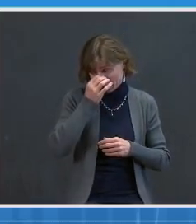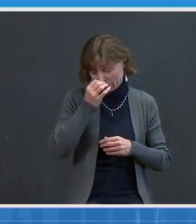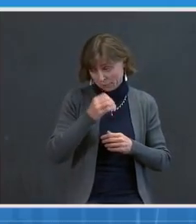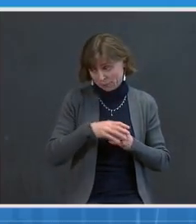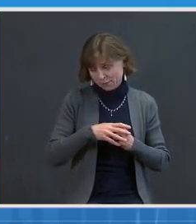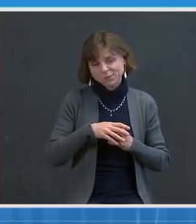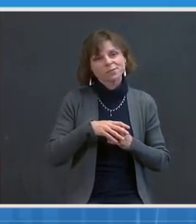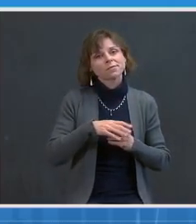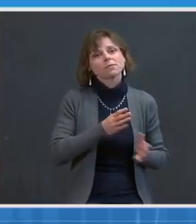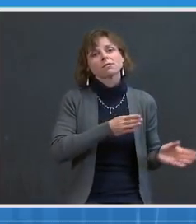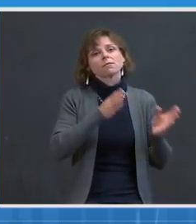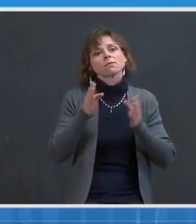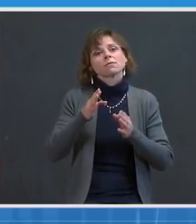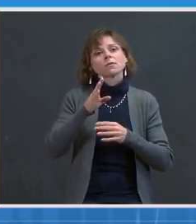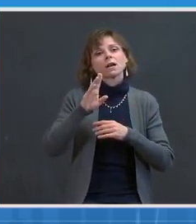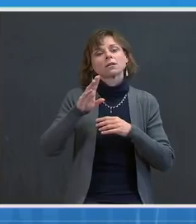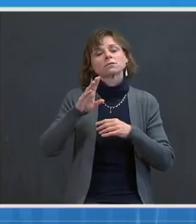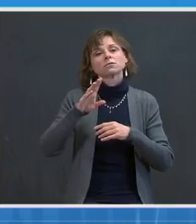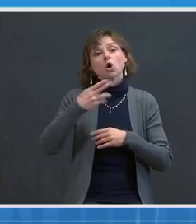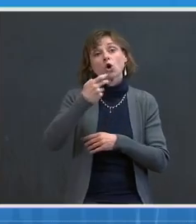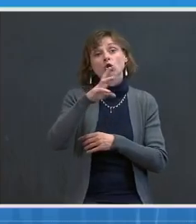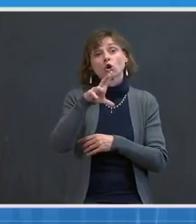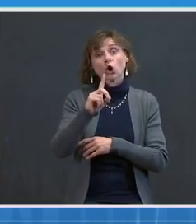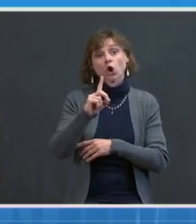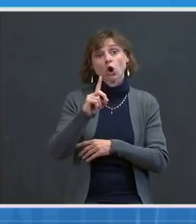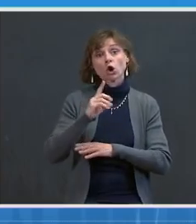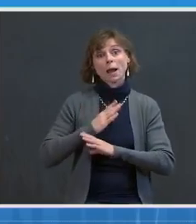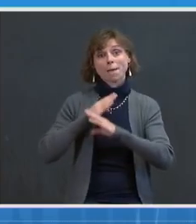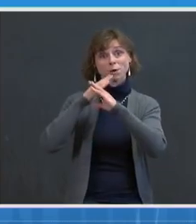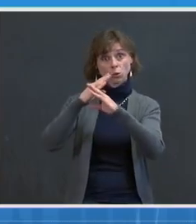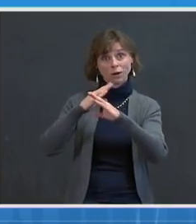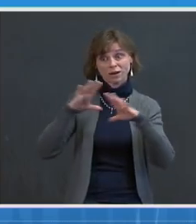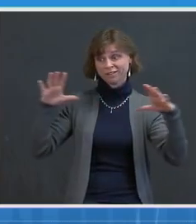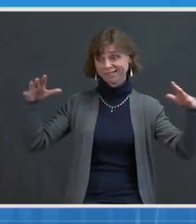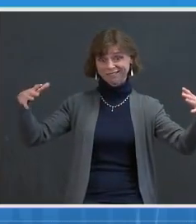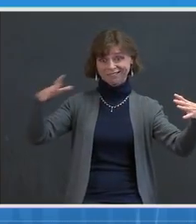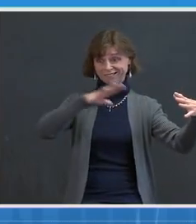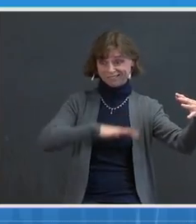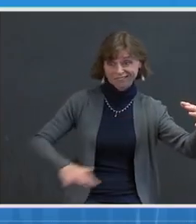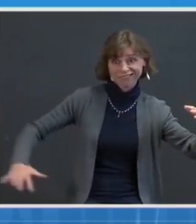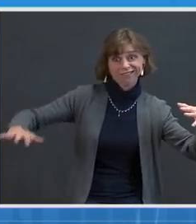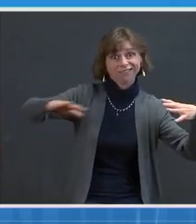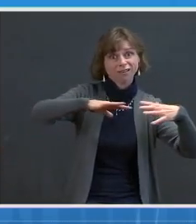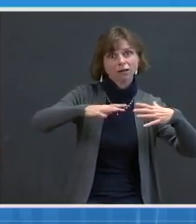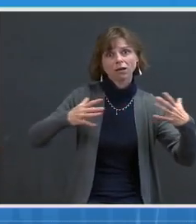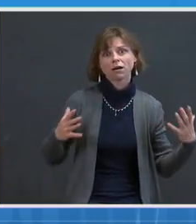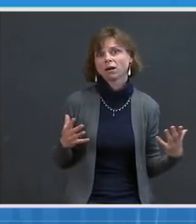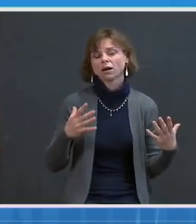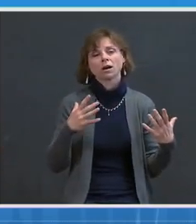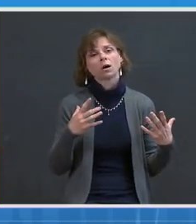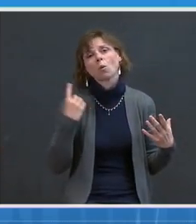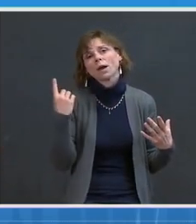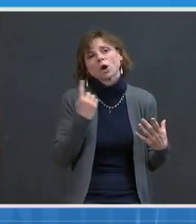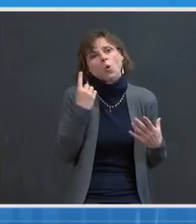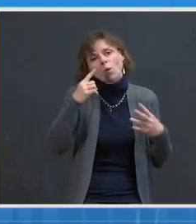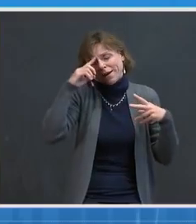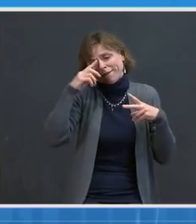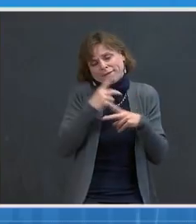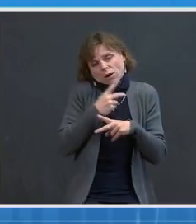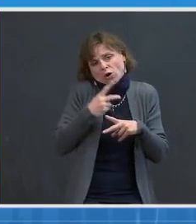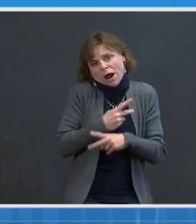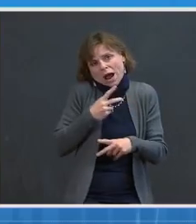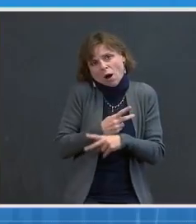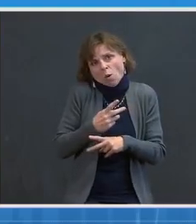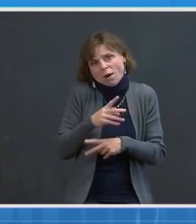herd immunity, as I mentioned, you can only make a calculation of what the percentage of the population that would have to